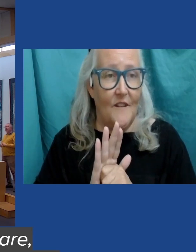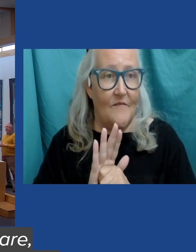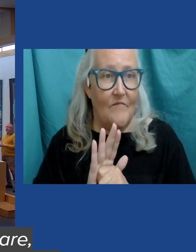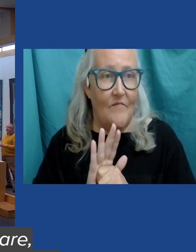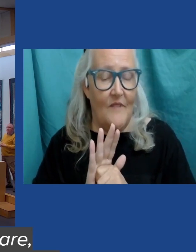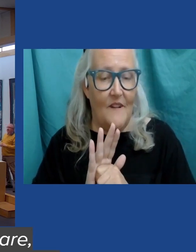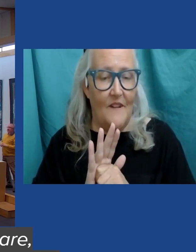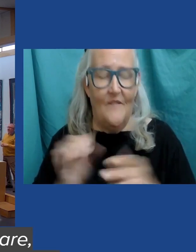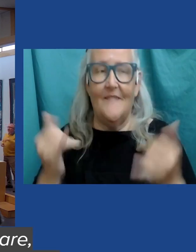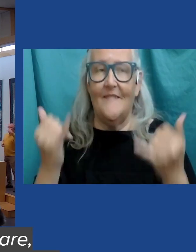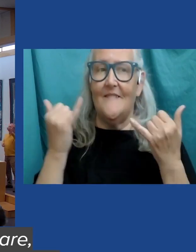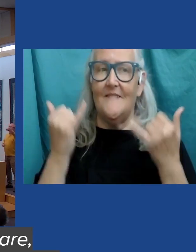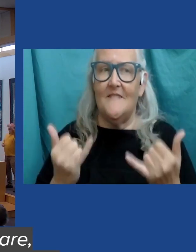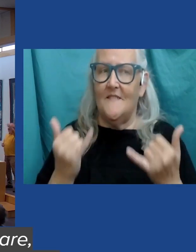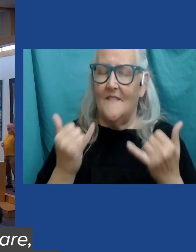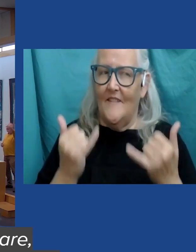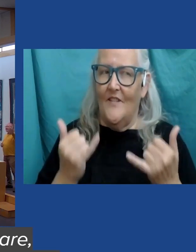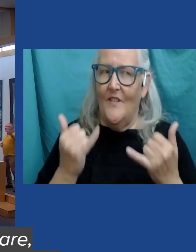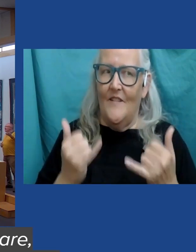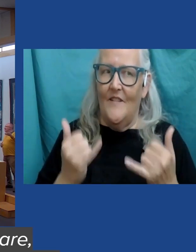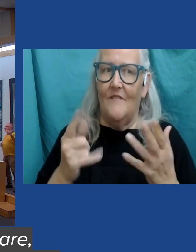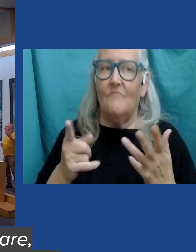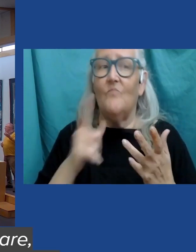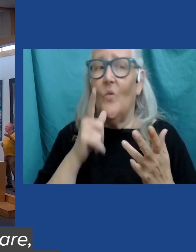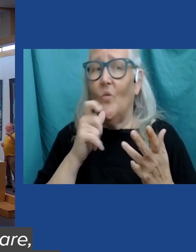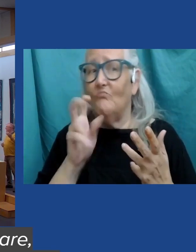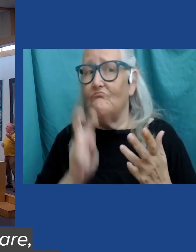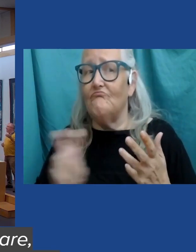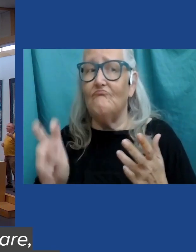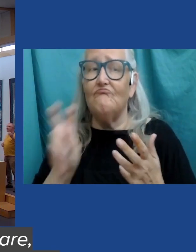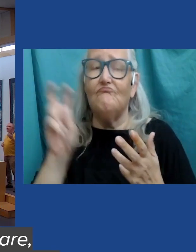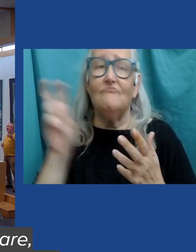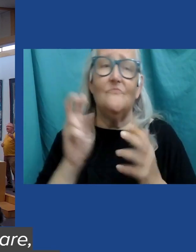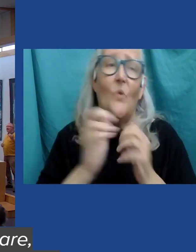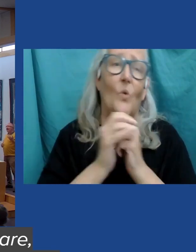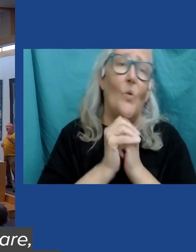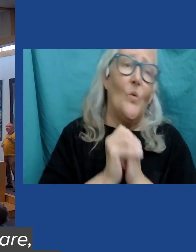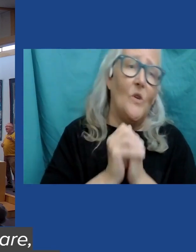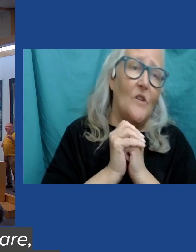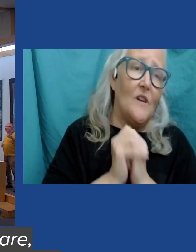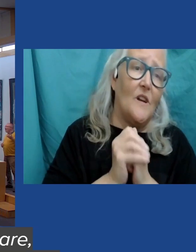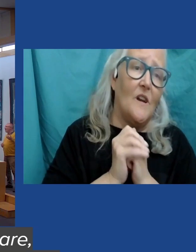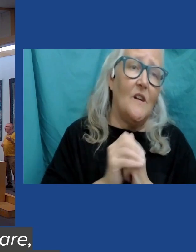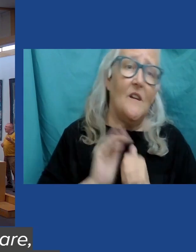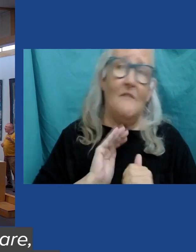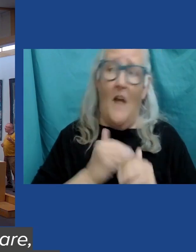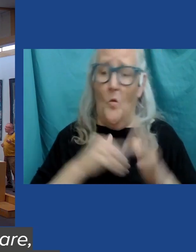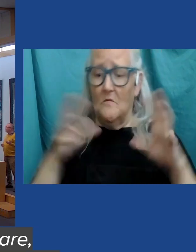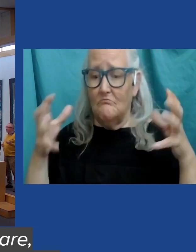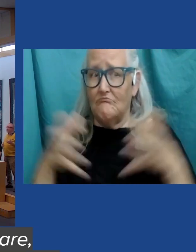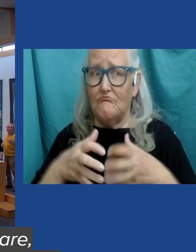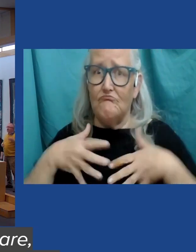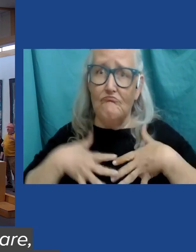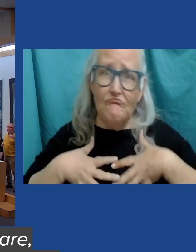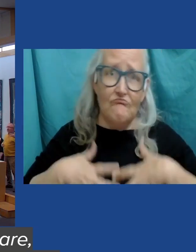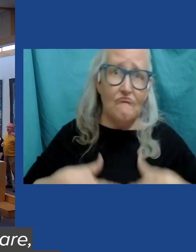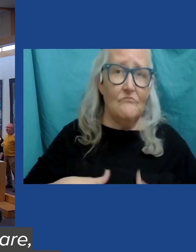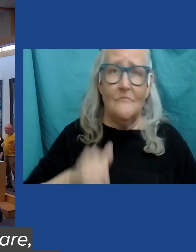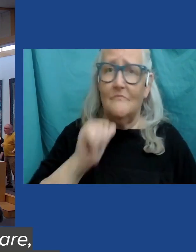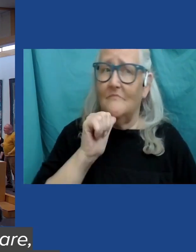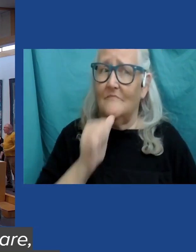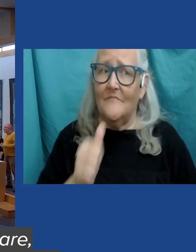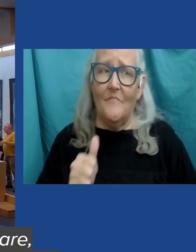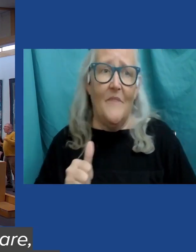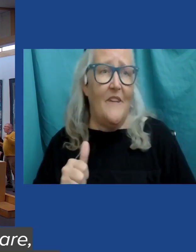thousand times, though you've ours is no caravan of despair.